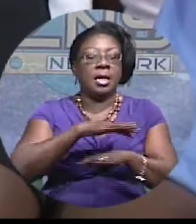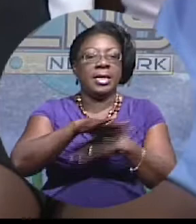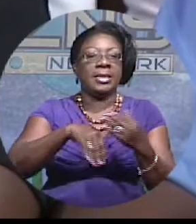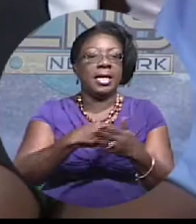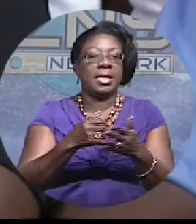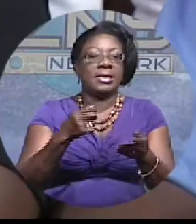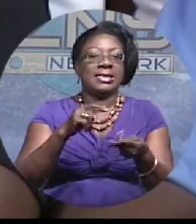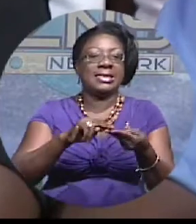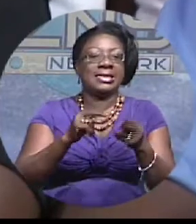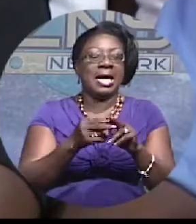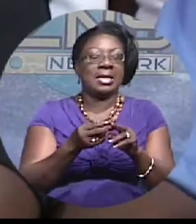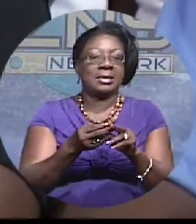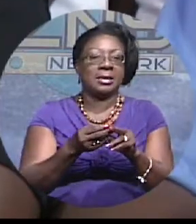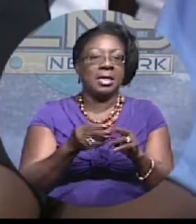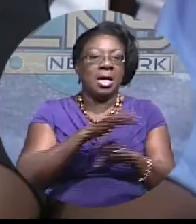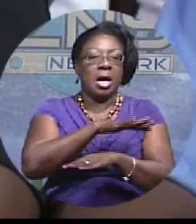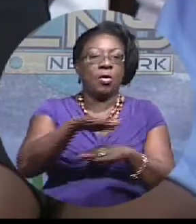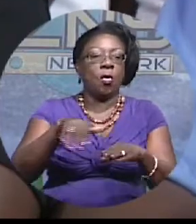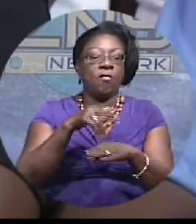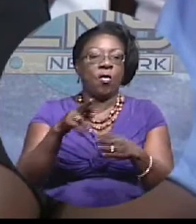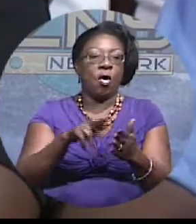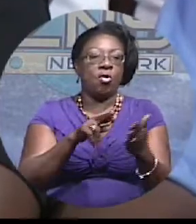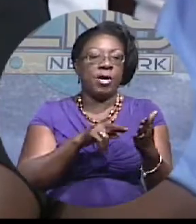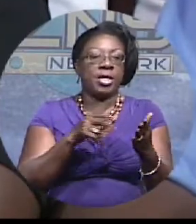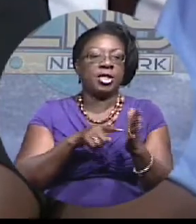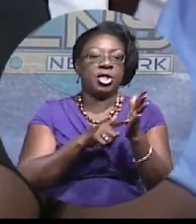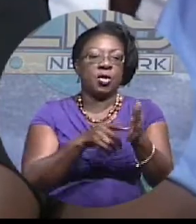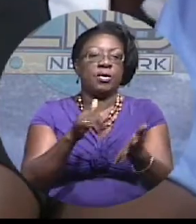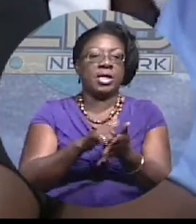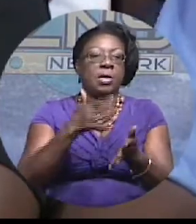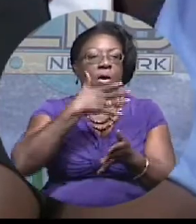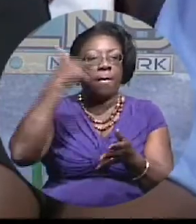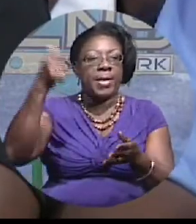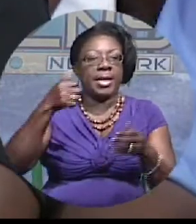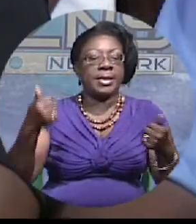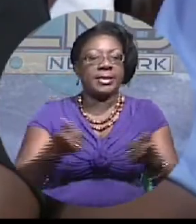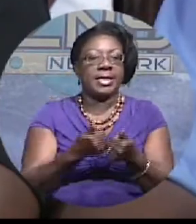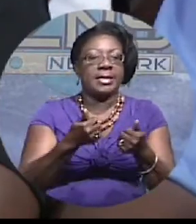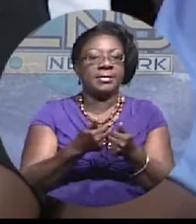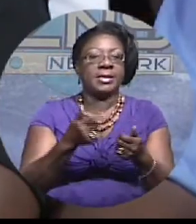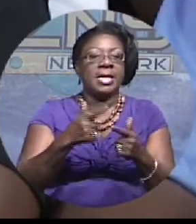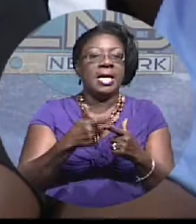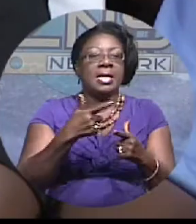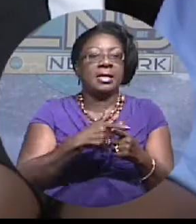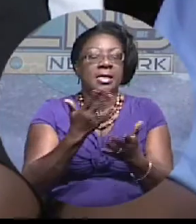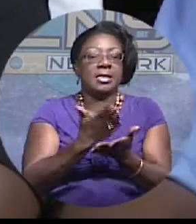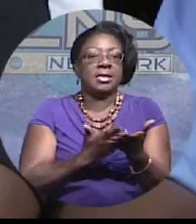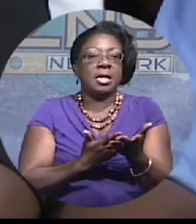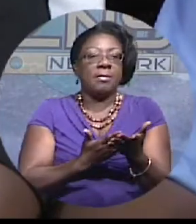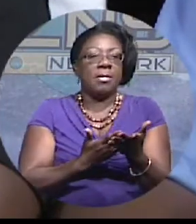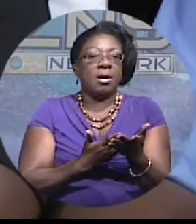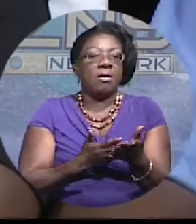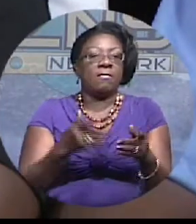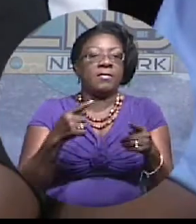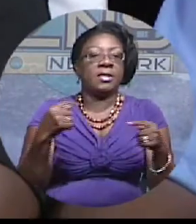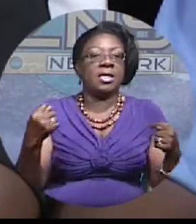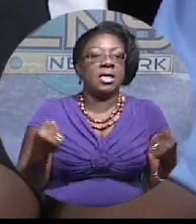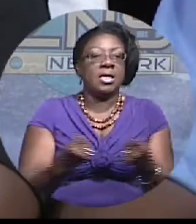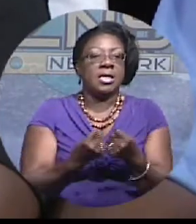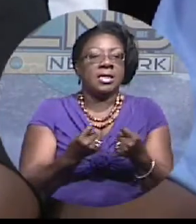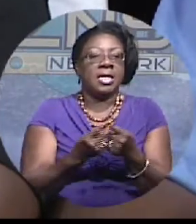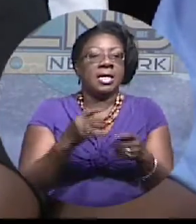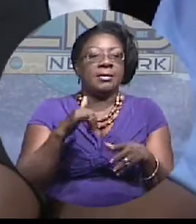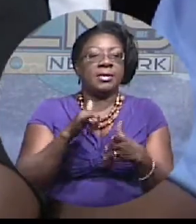stats itself and overall record showed that they were better teams than some of the teams that advanced. So who